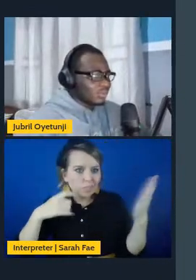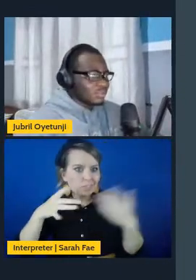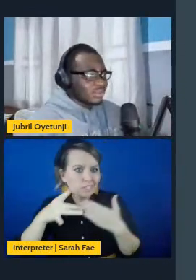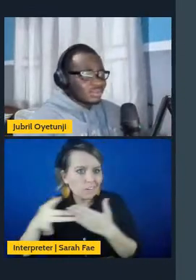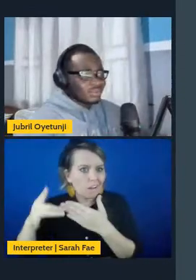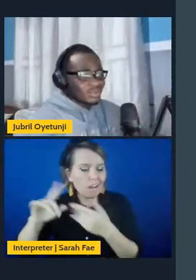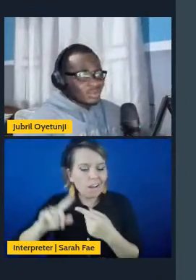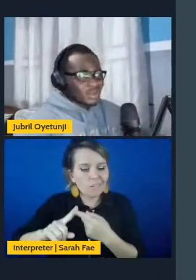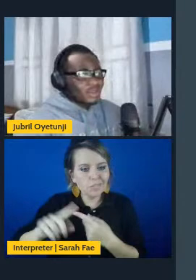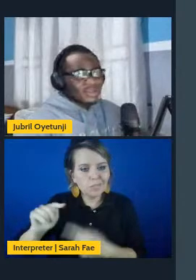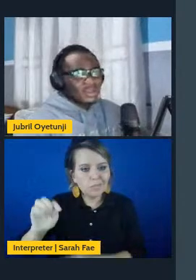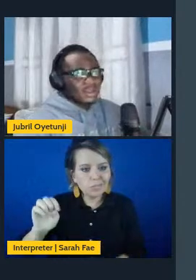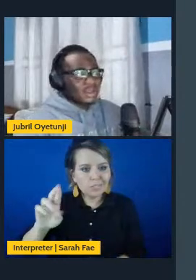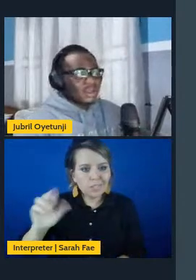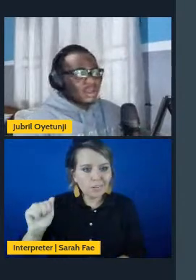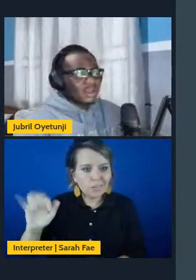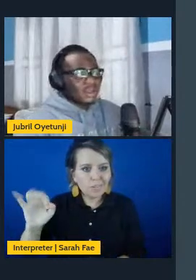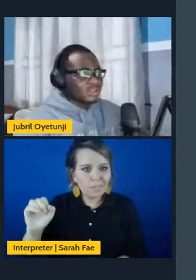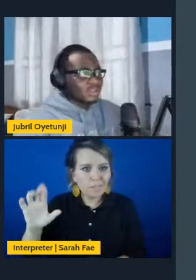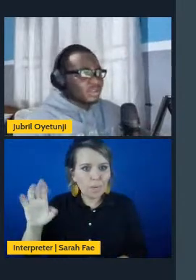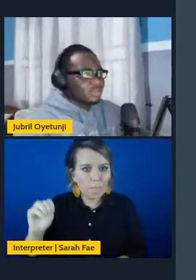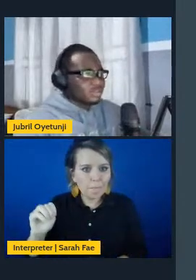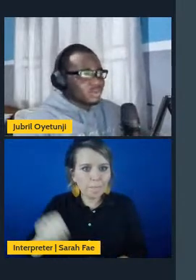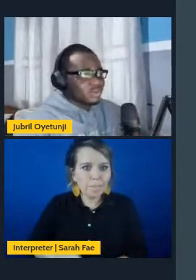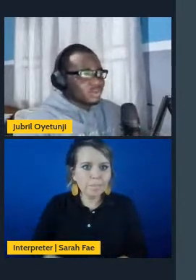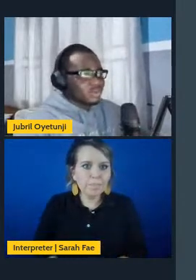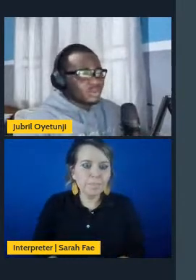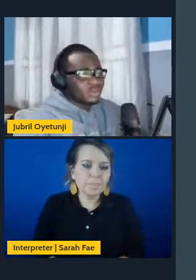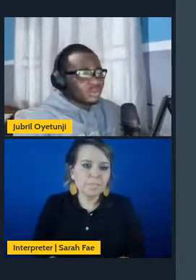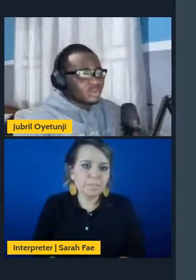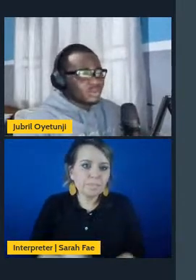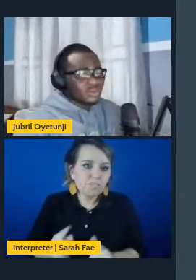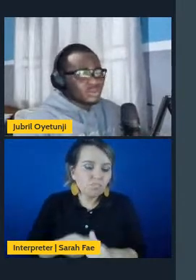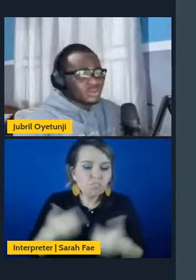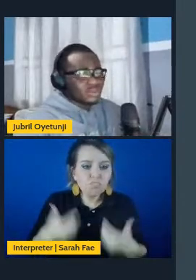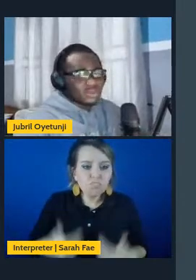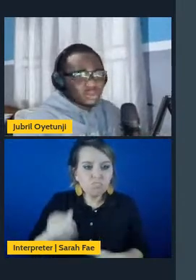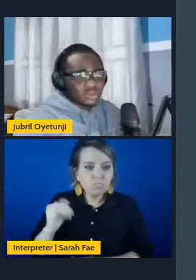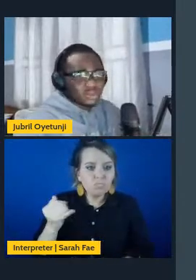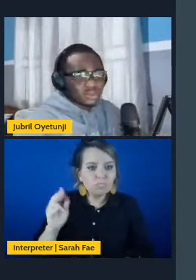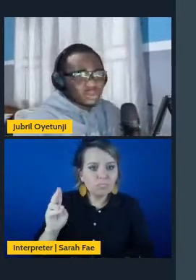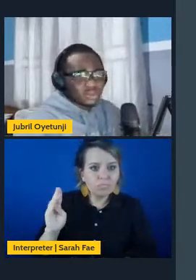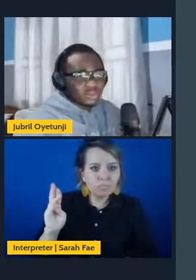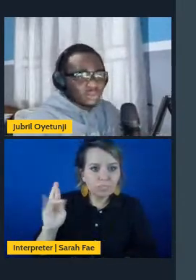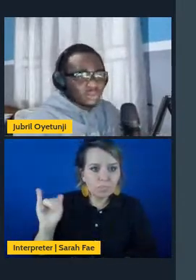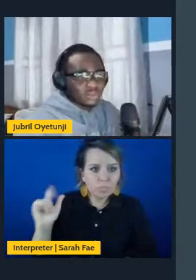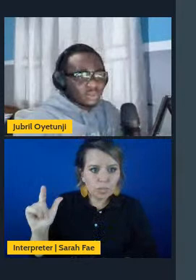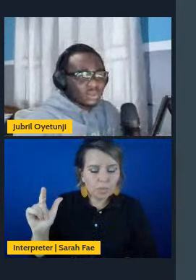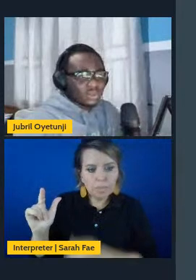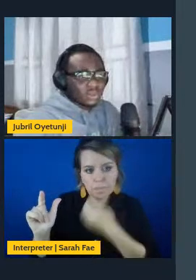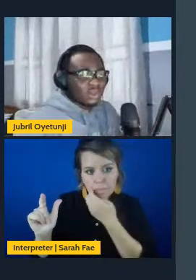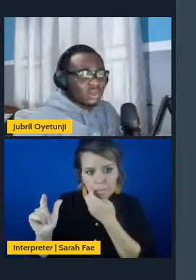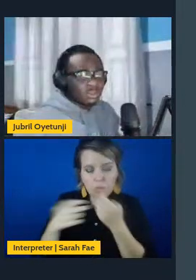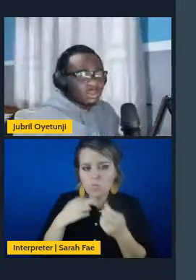So first off, who am I? Like I said, I'm Jabril Oyetunji.